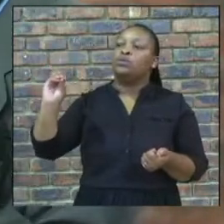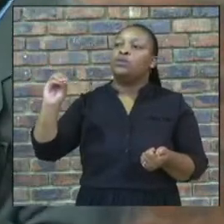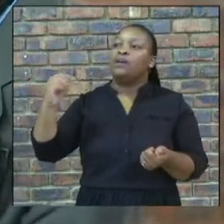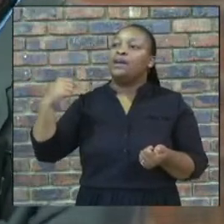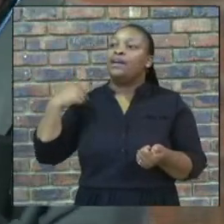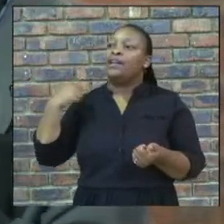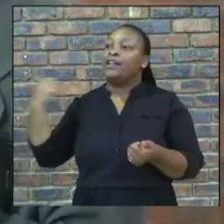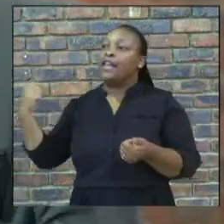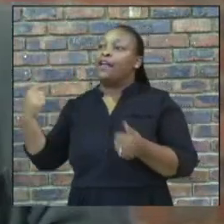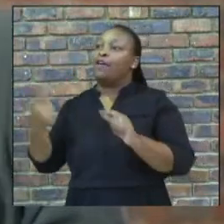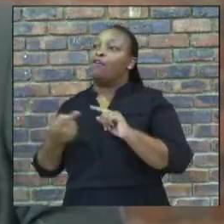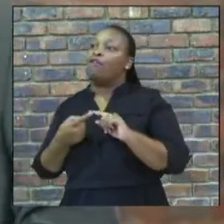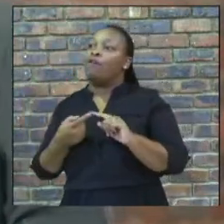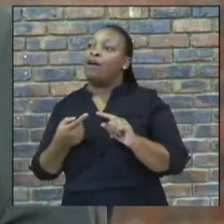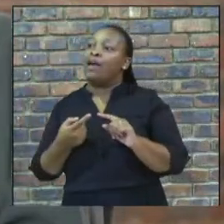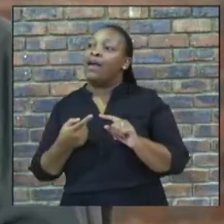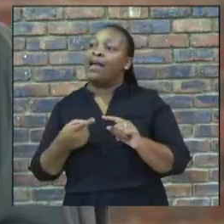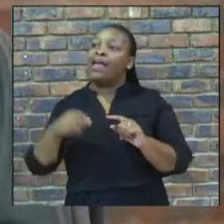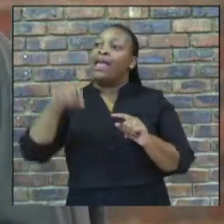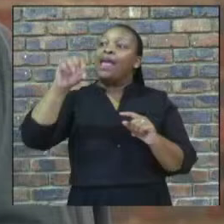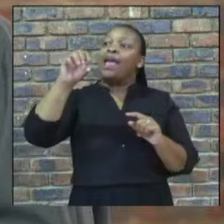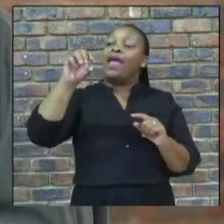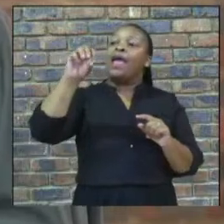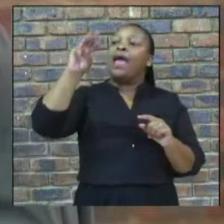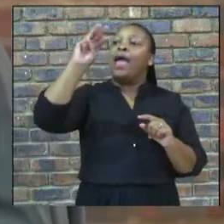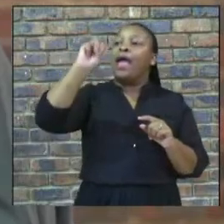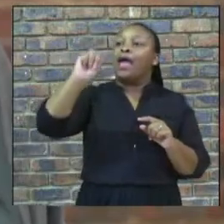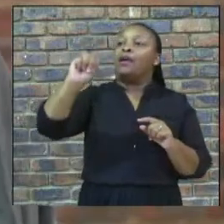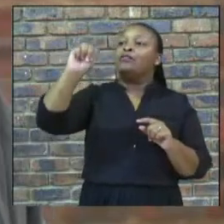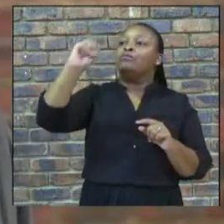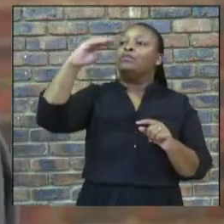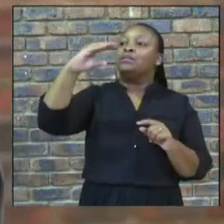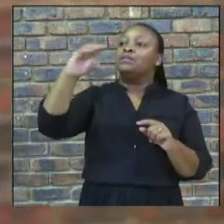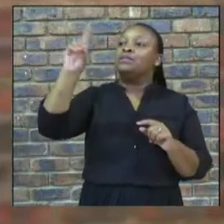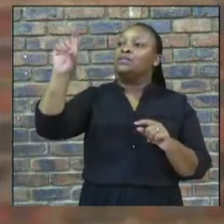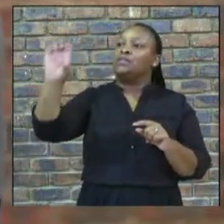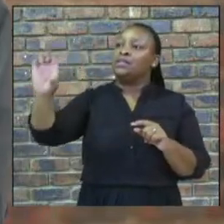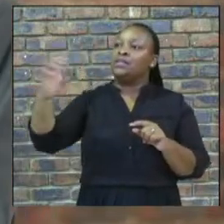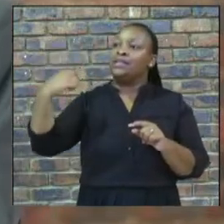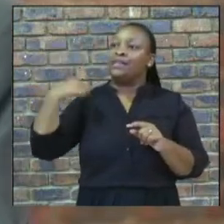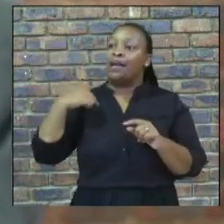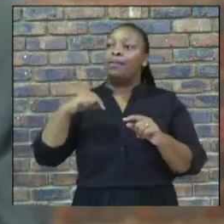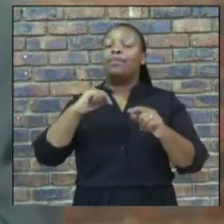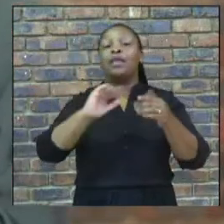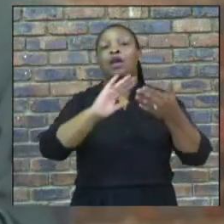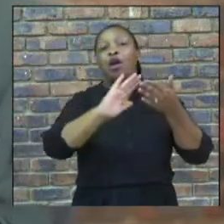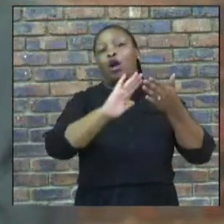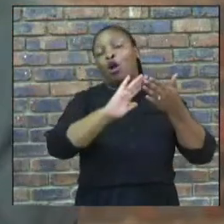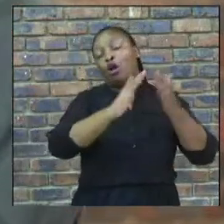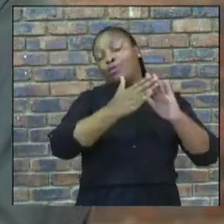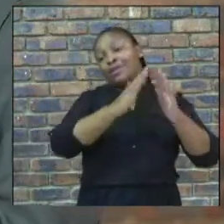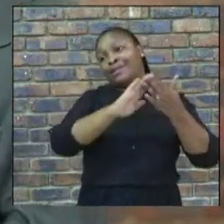enterprise organization called MCDE, Mining Community Development Enterprise.